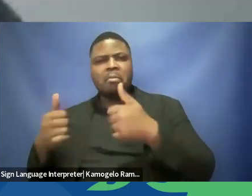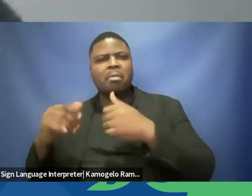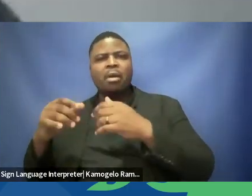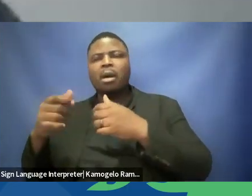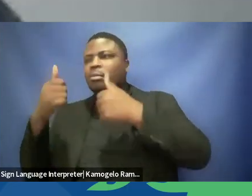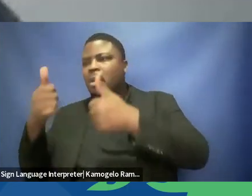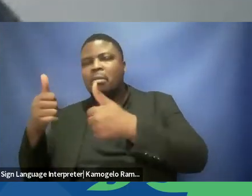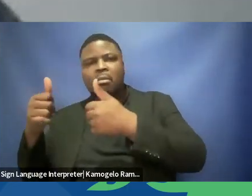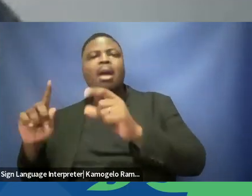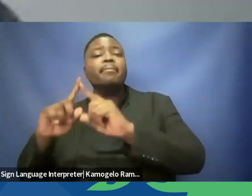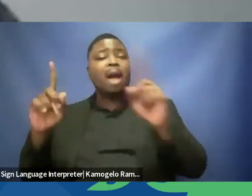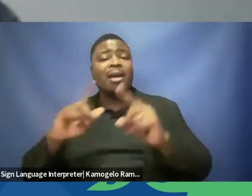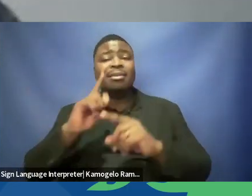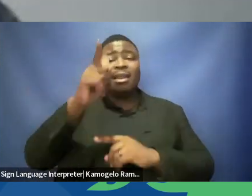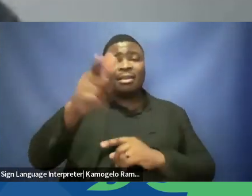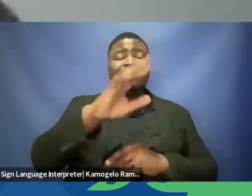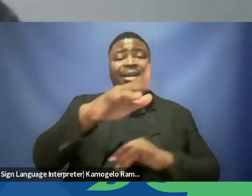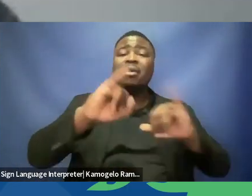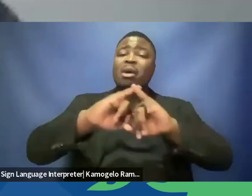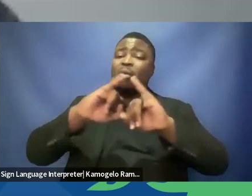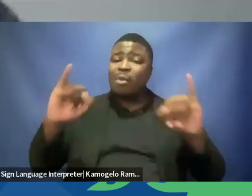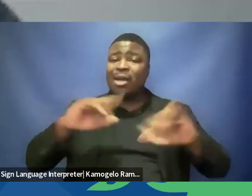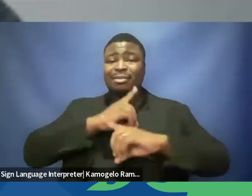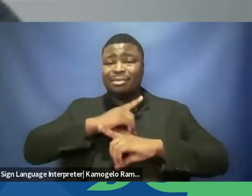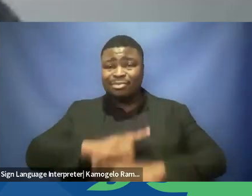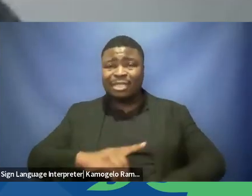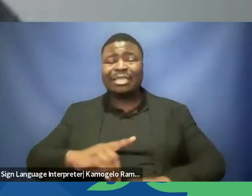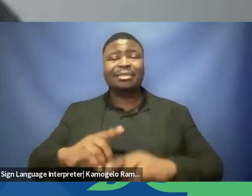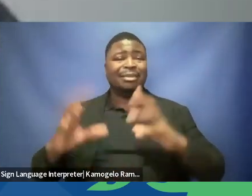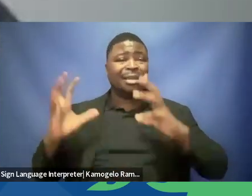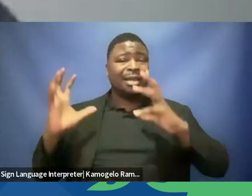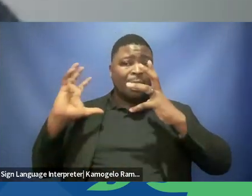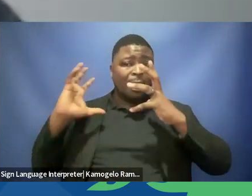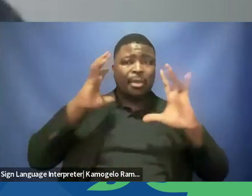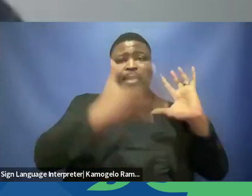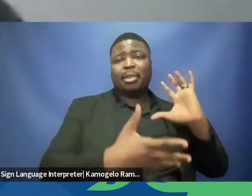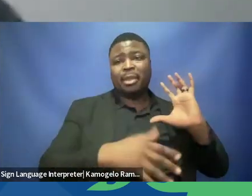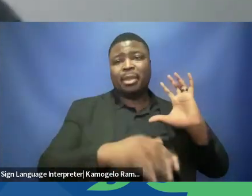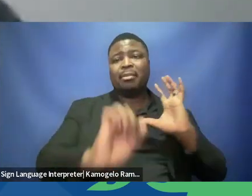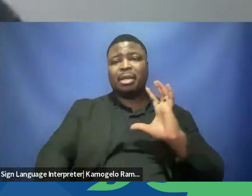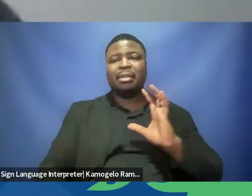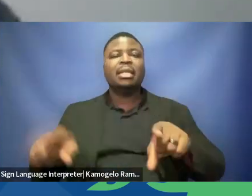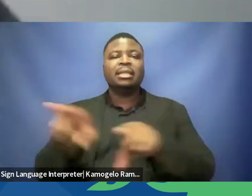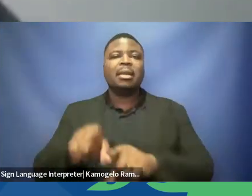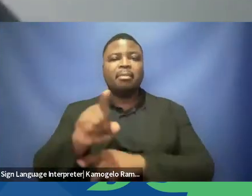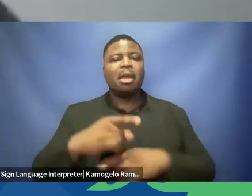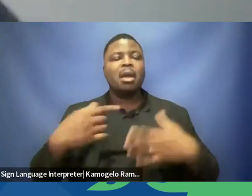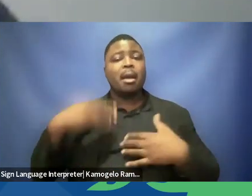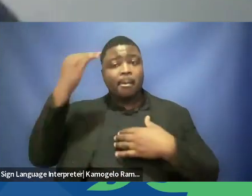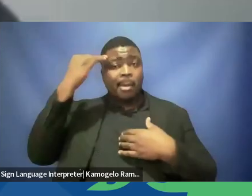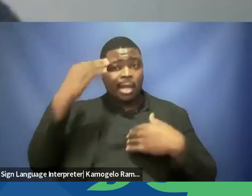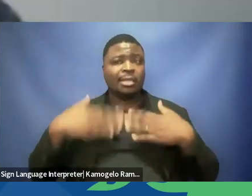of major depressive disorder, general anxiety disorder, and a whole lot of other mental health issues. And I do think that